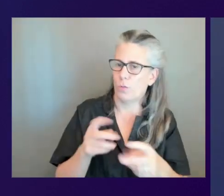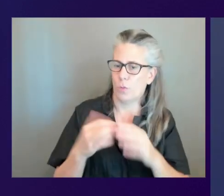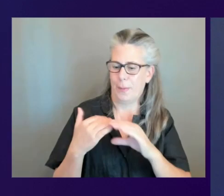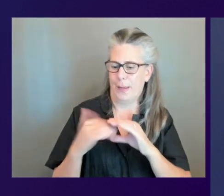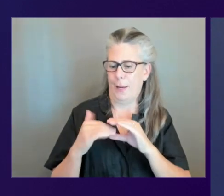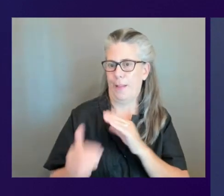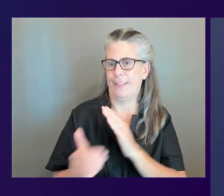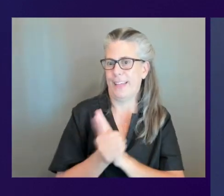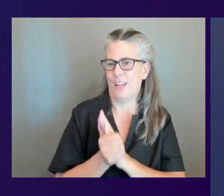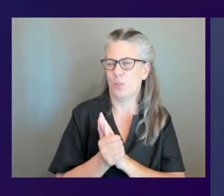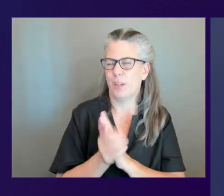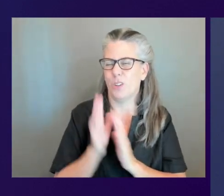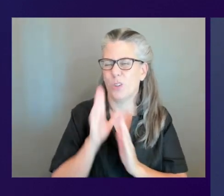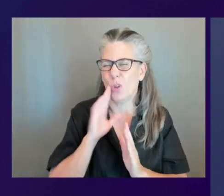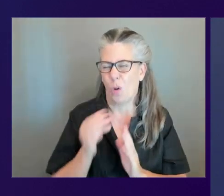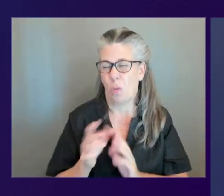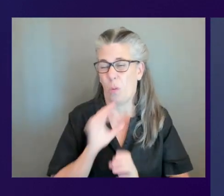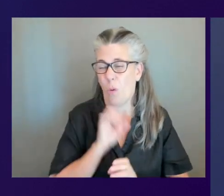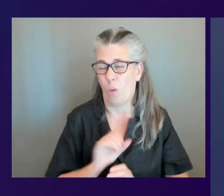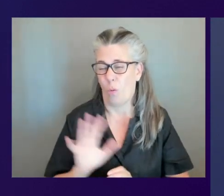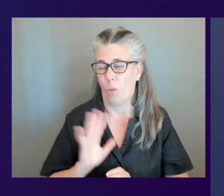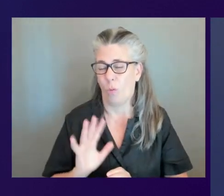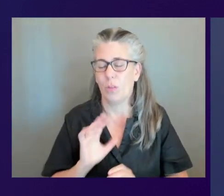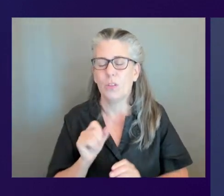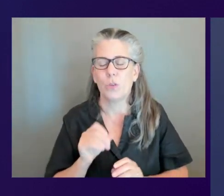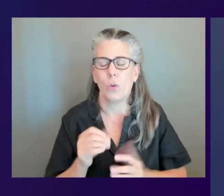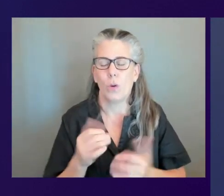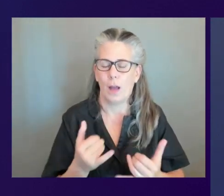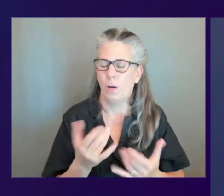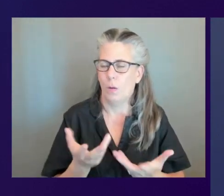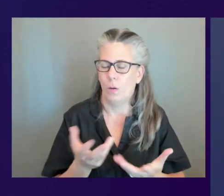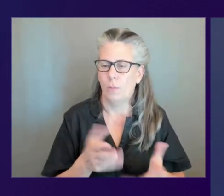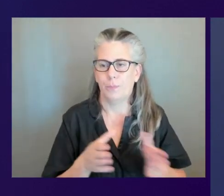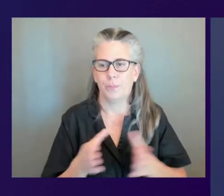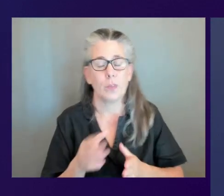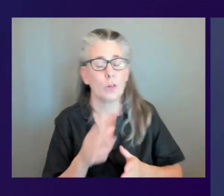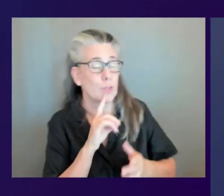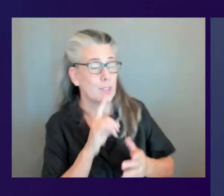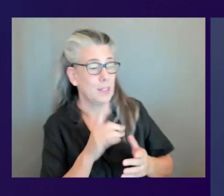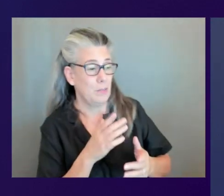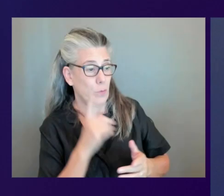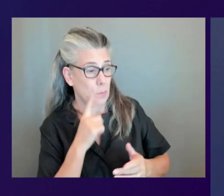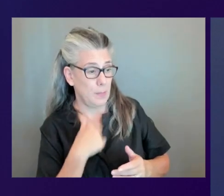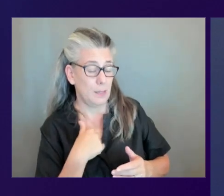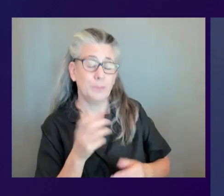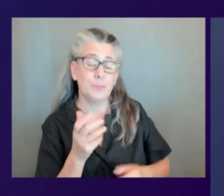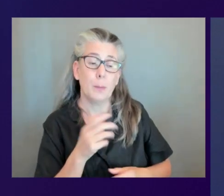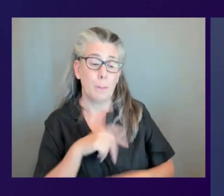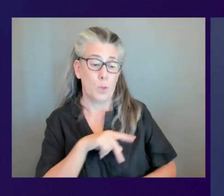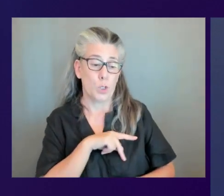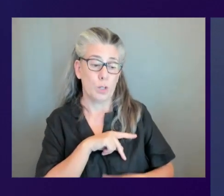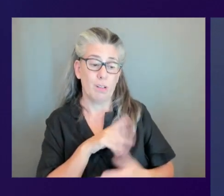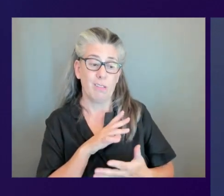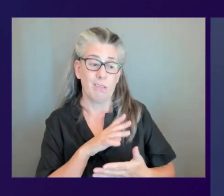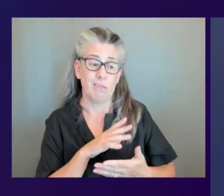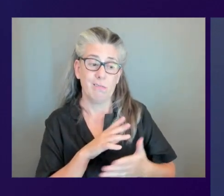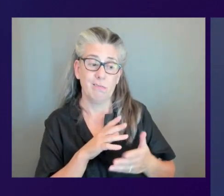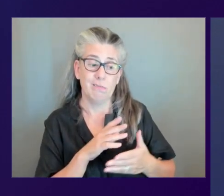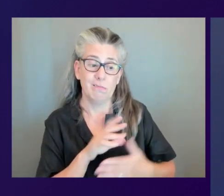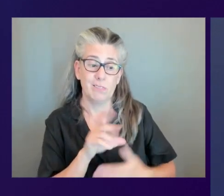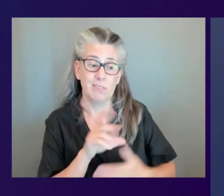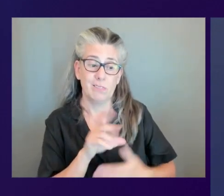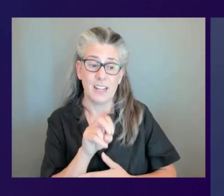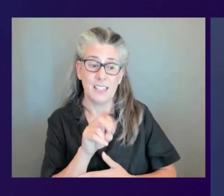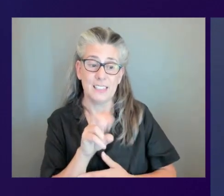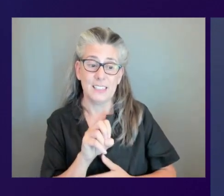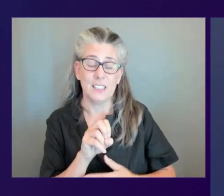there's other attack vectors. I will say that, unfortunately, my personal devices have been infected more often than a device